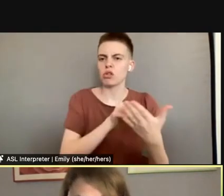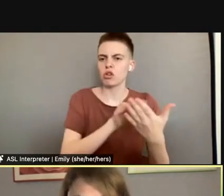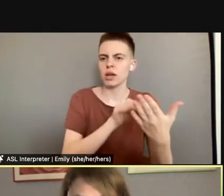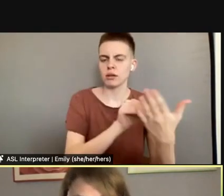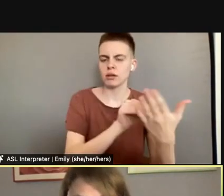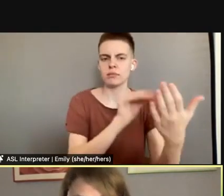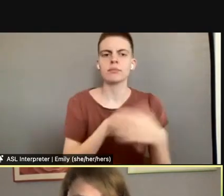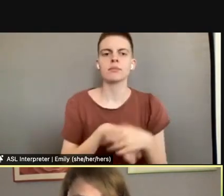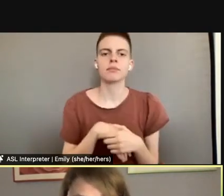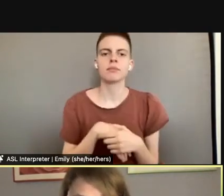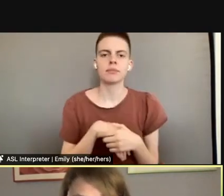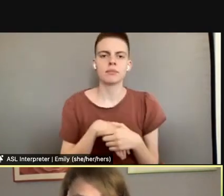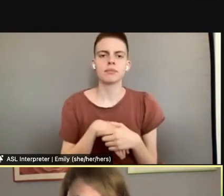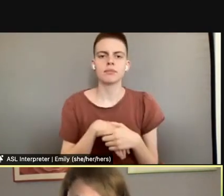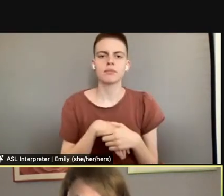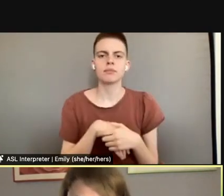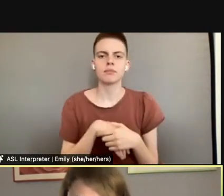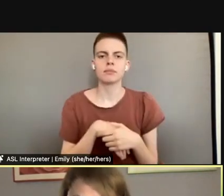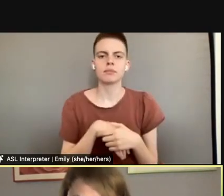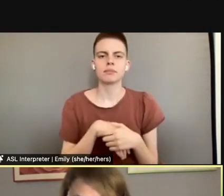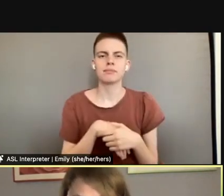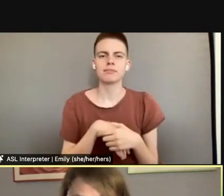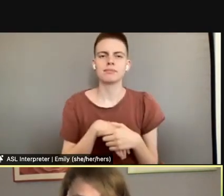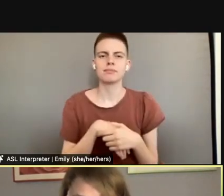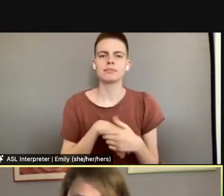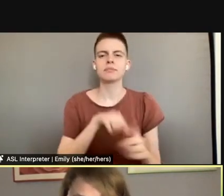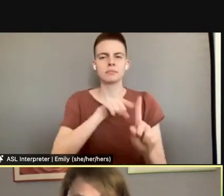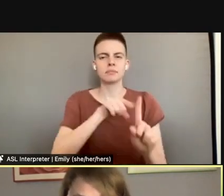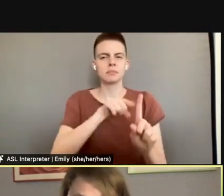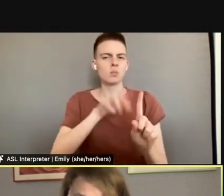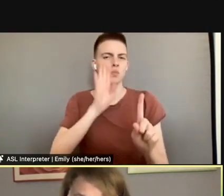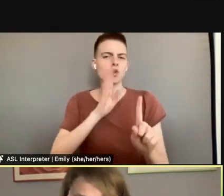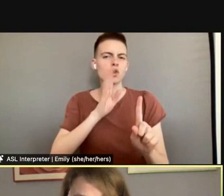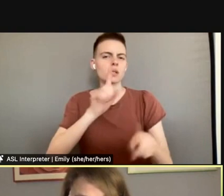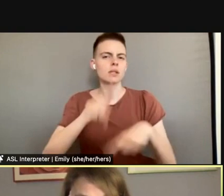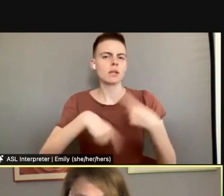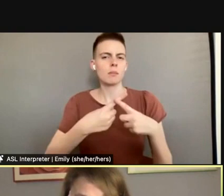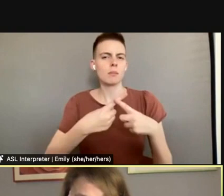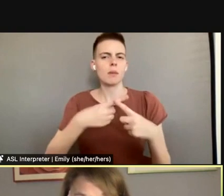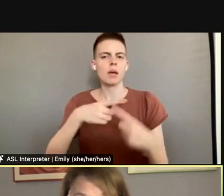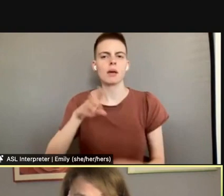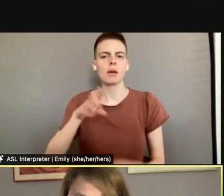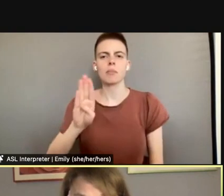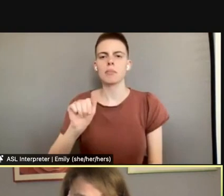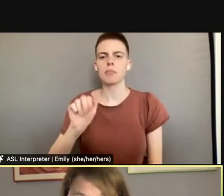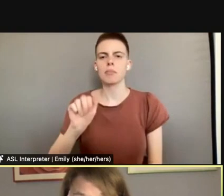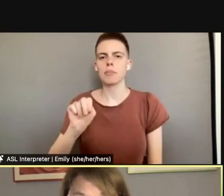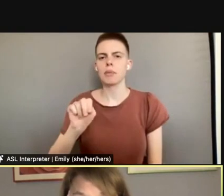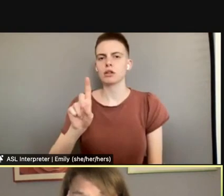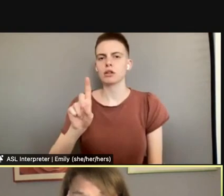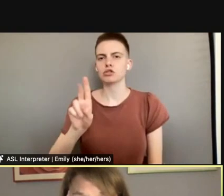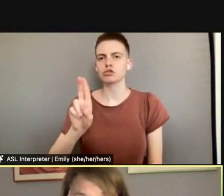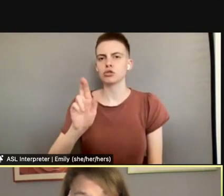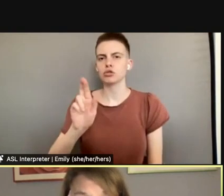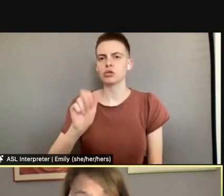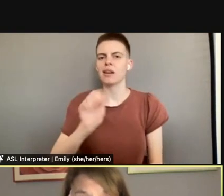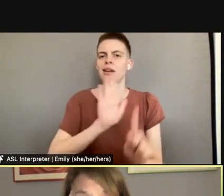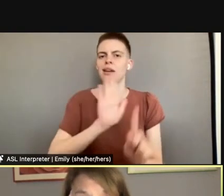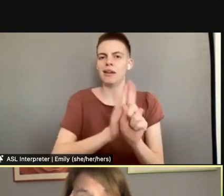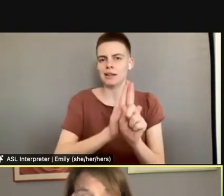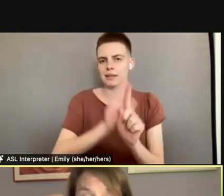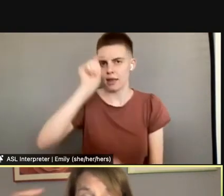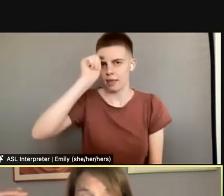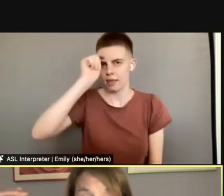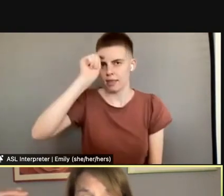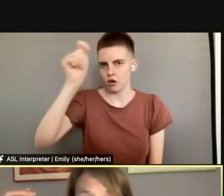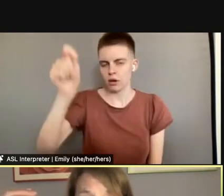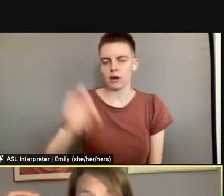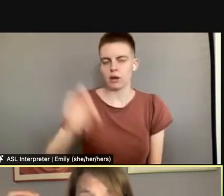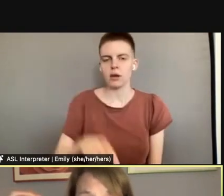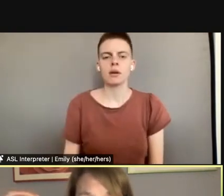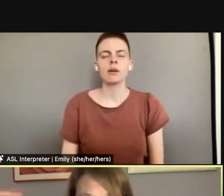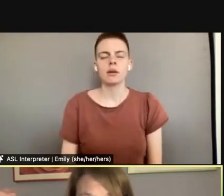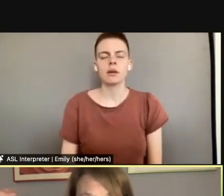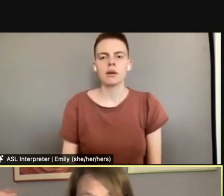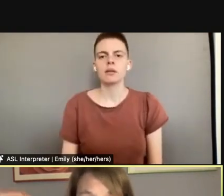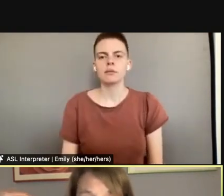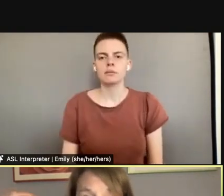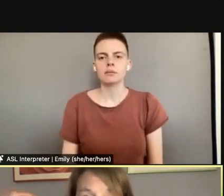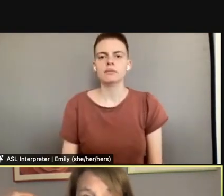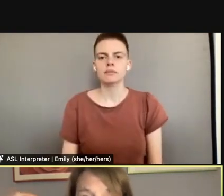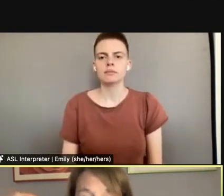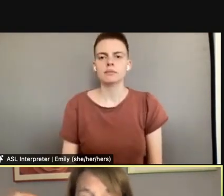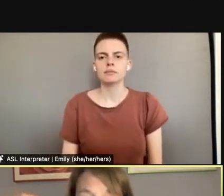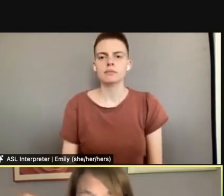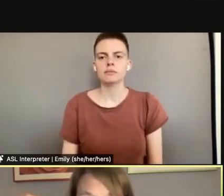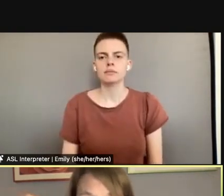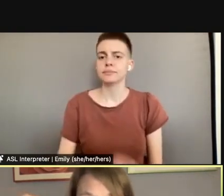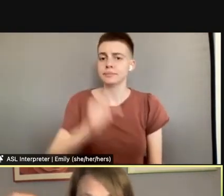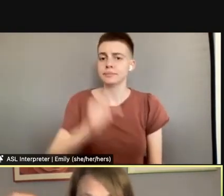Social learning theory, I'm going to talk about Bandura's social learning theory. It really posits